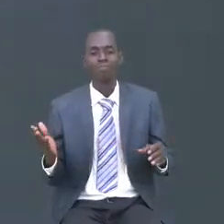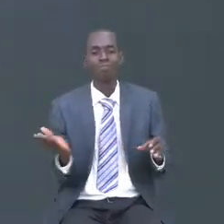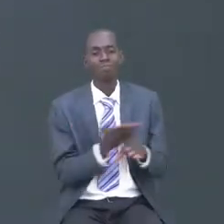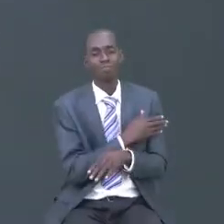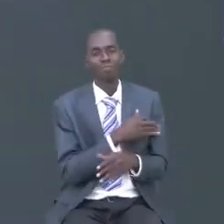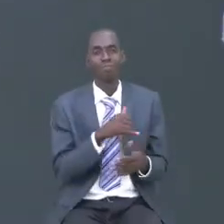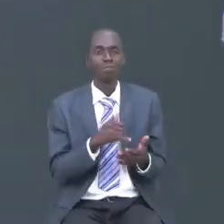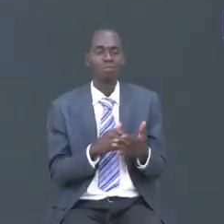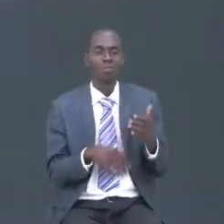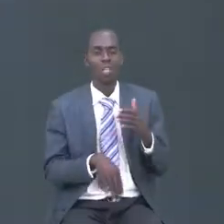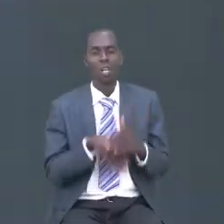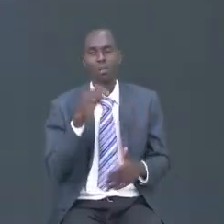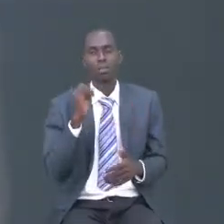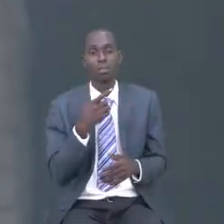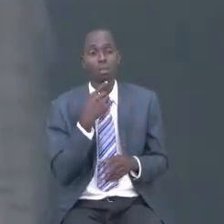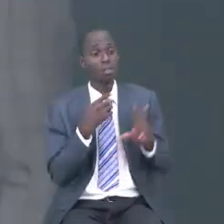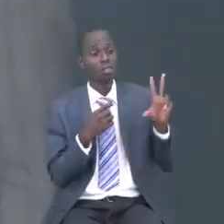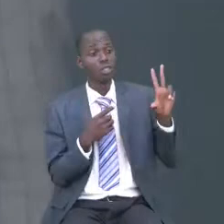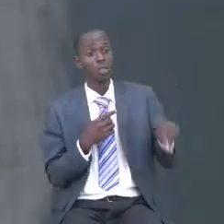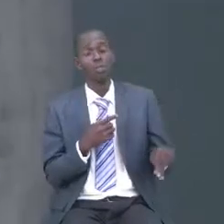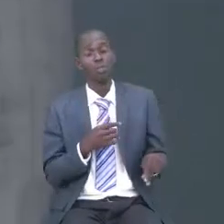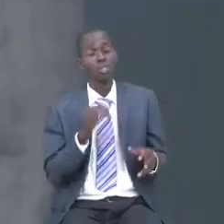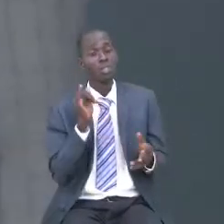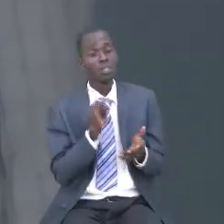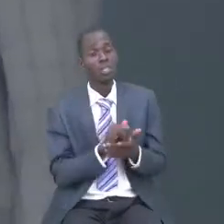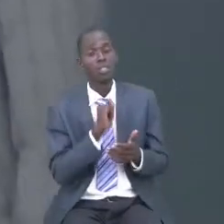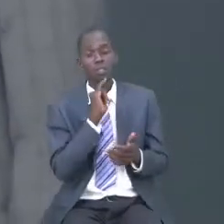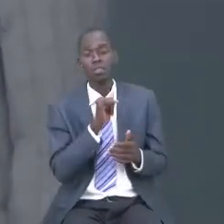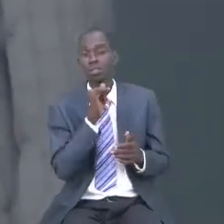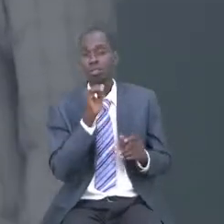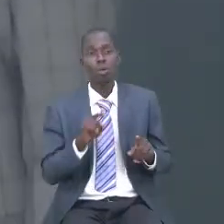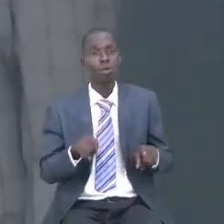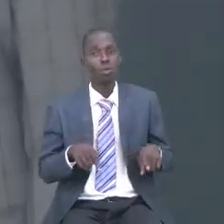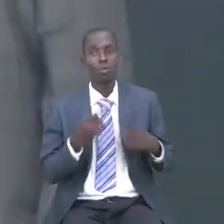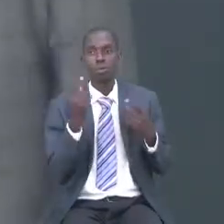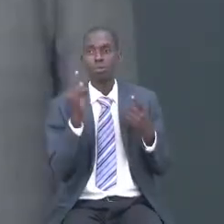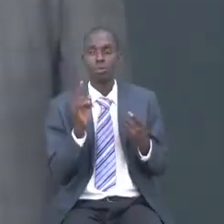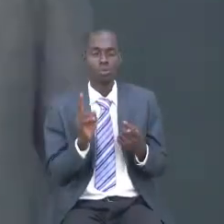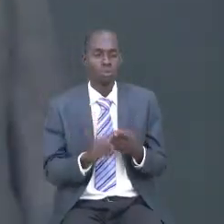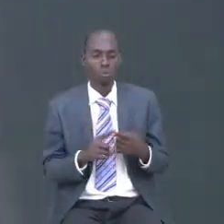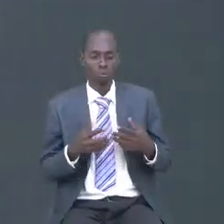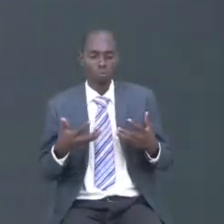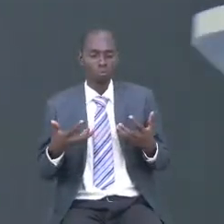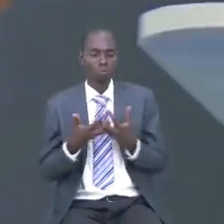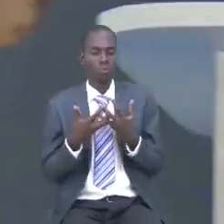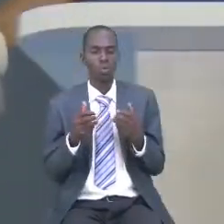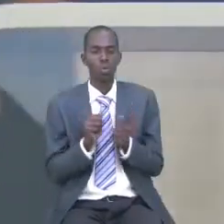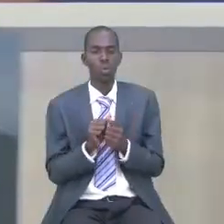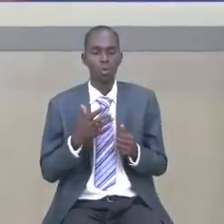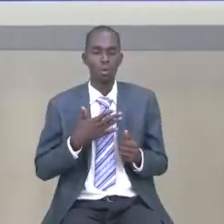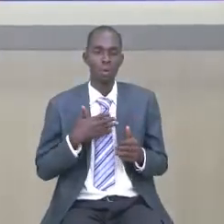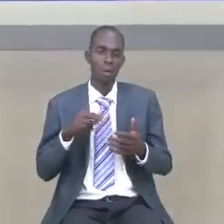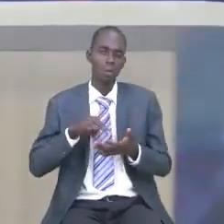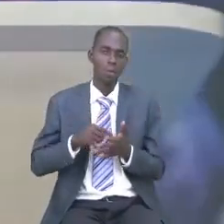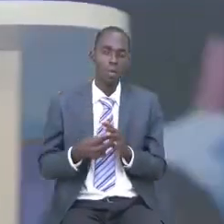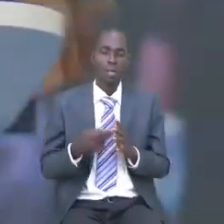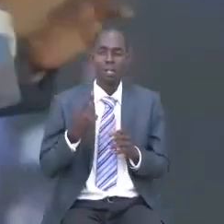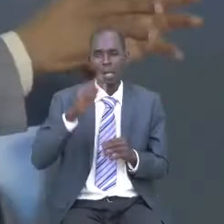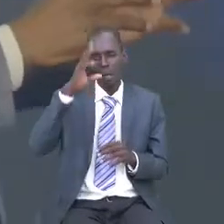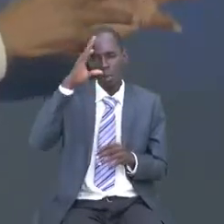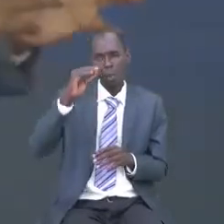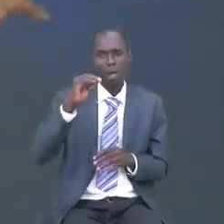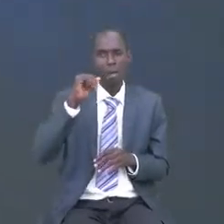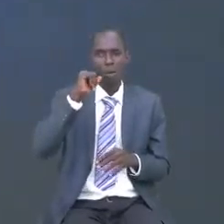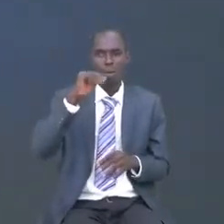he jettisons. He says, no, that's not going to align with my purpose. The man, the woman